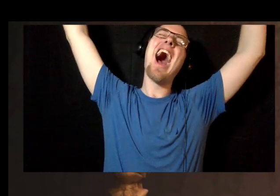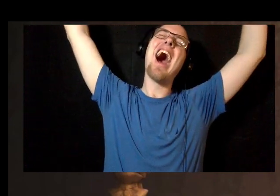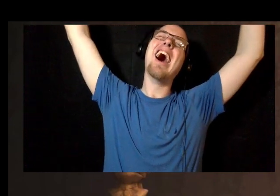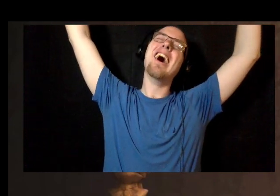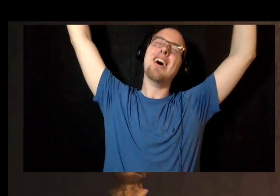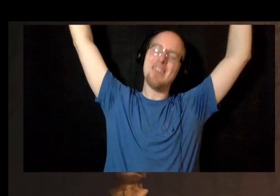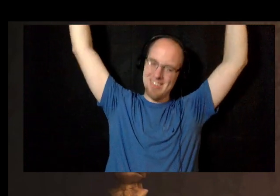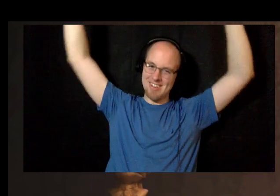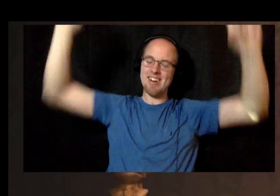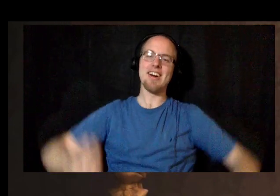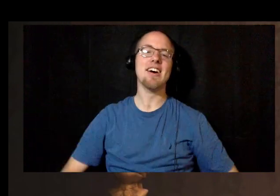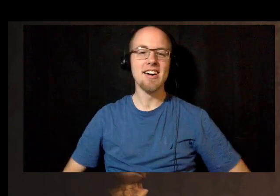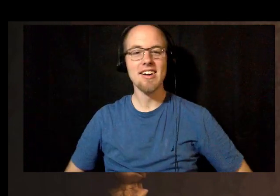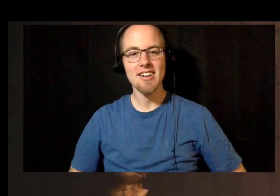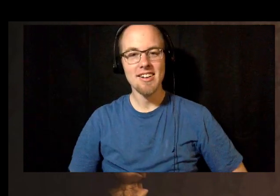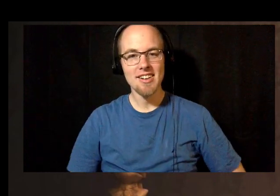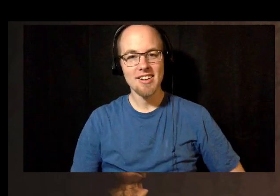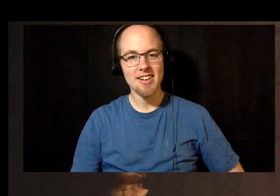Oh!